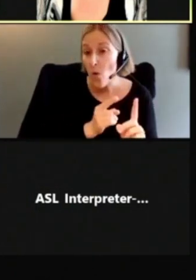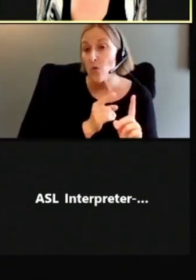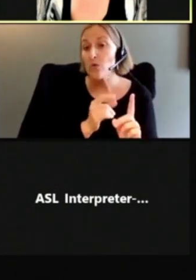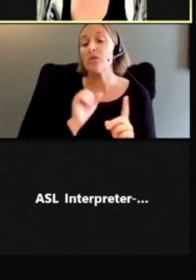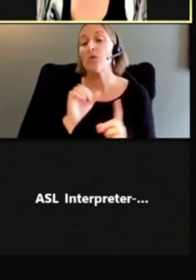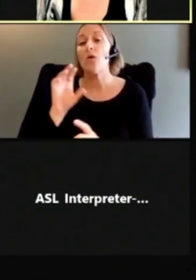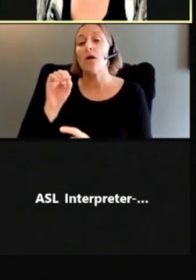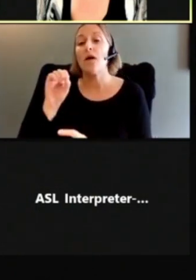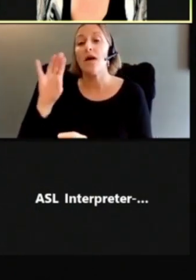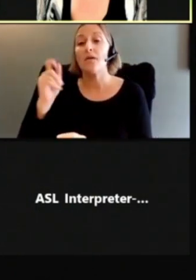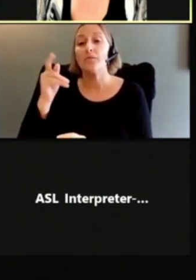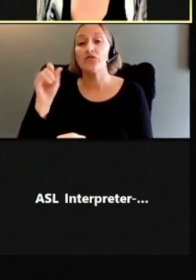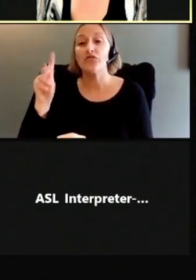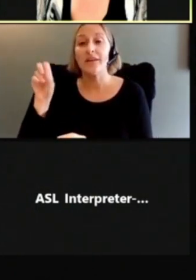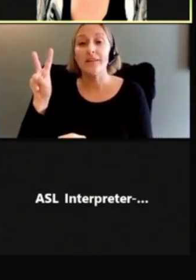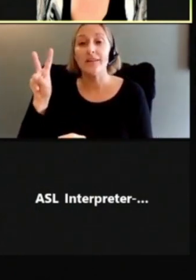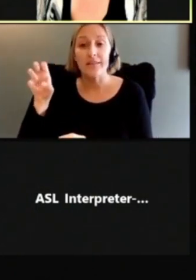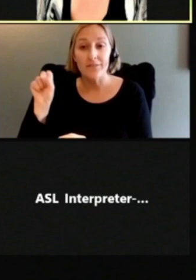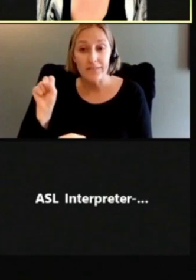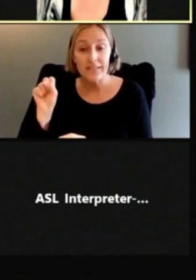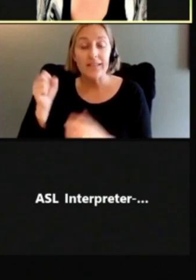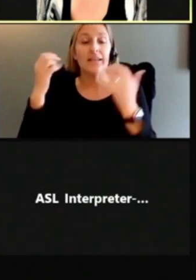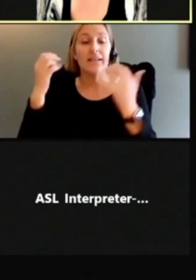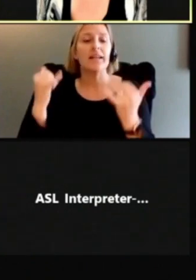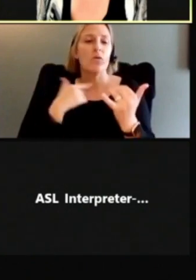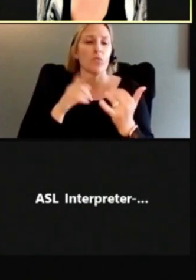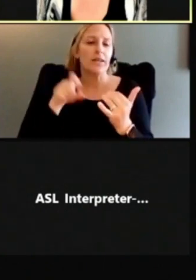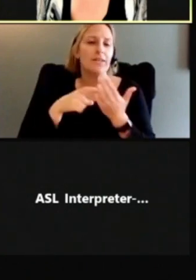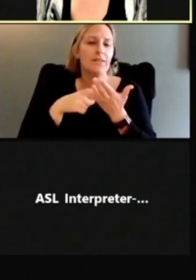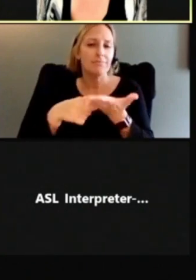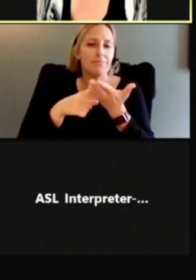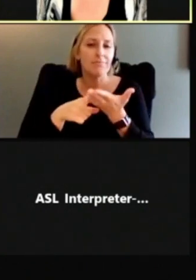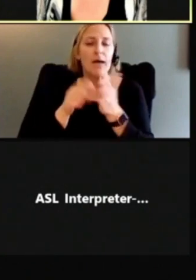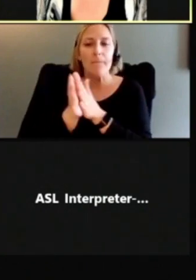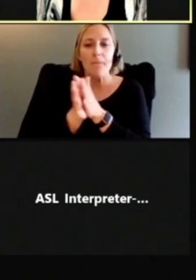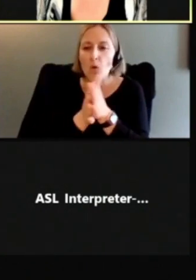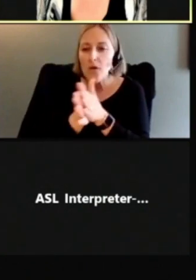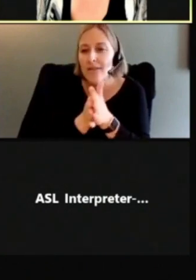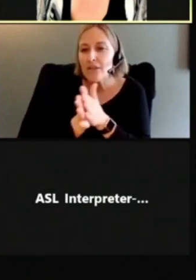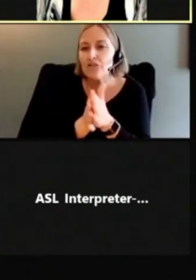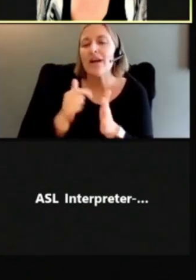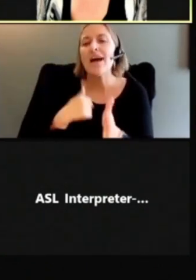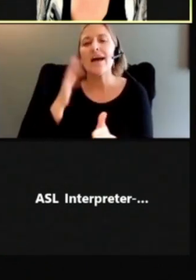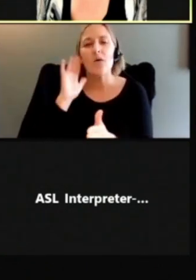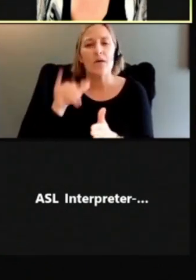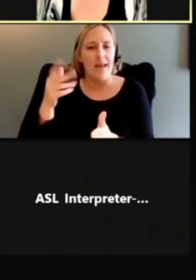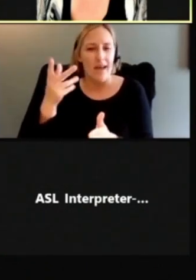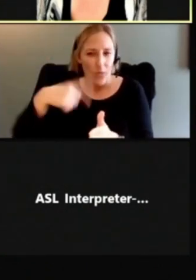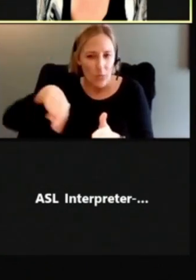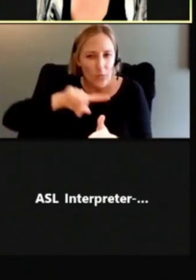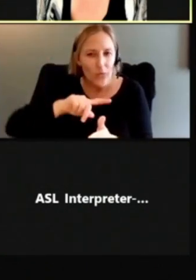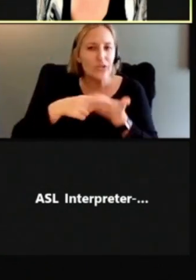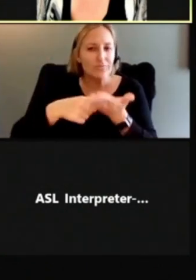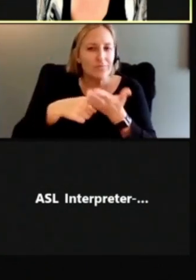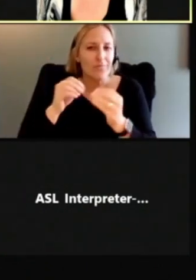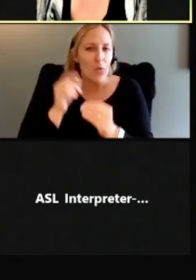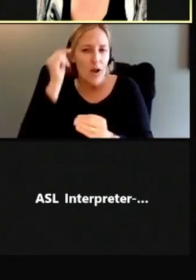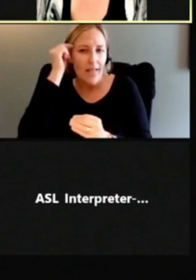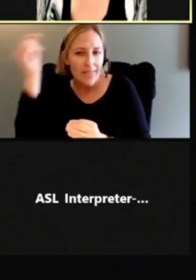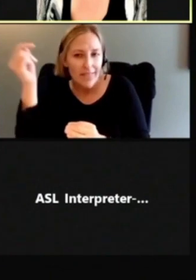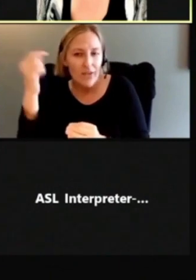So we need to talk about motivation. And I know we're talking a lot about theory, and you were promised more